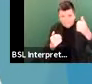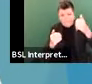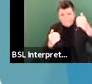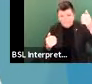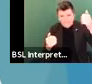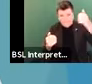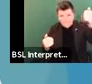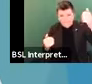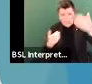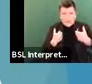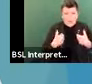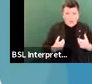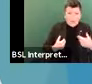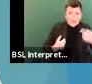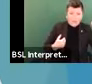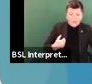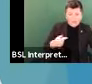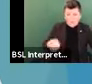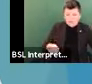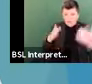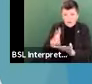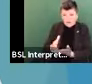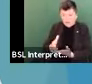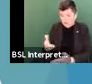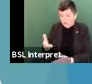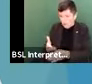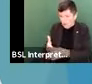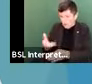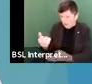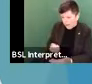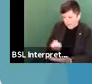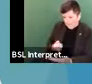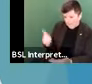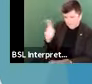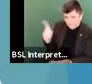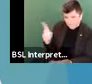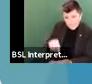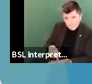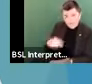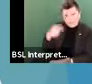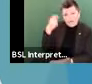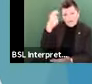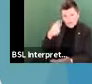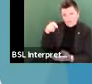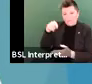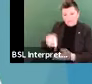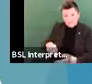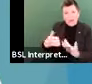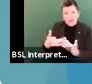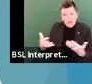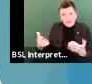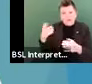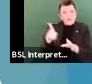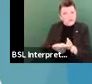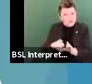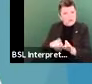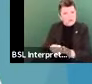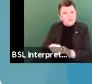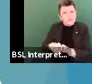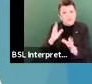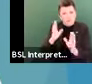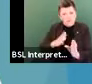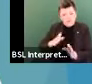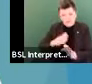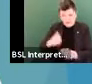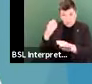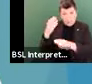the realities of work income. If you consider the number of years of work income you need